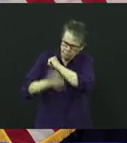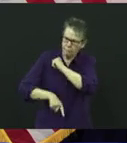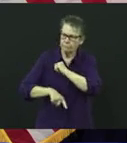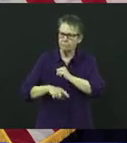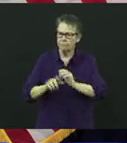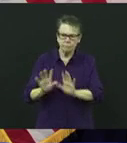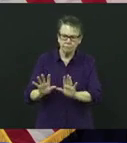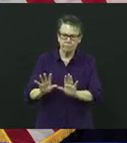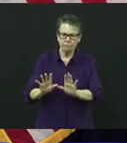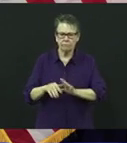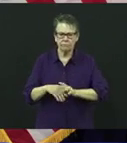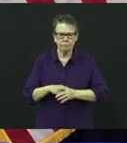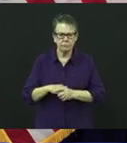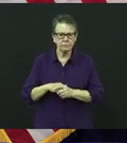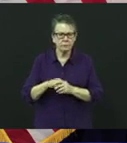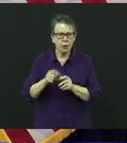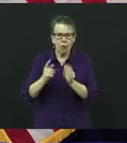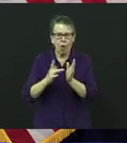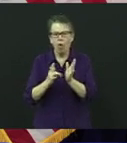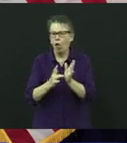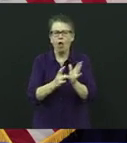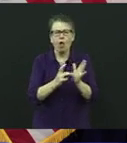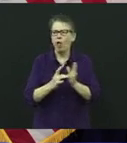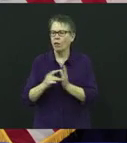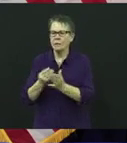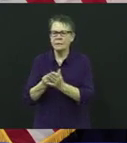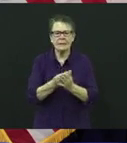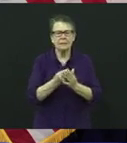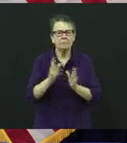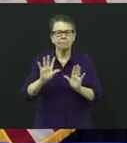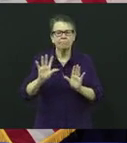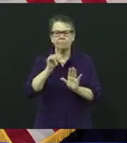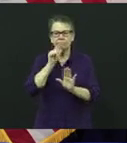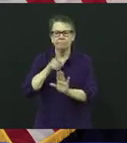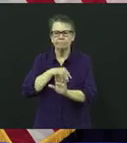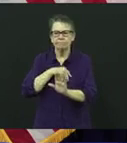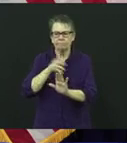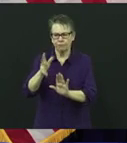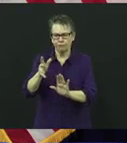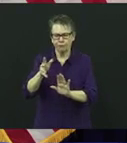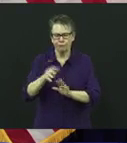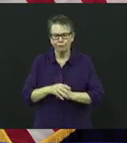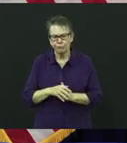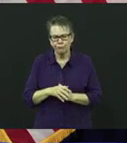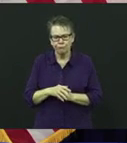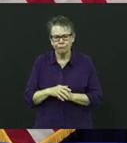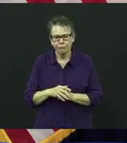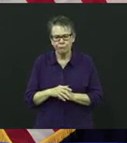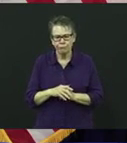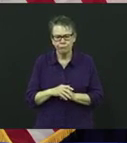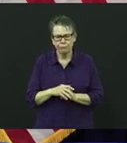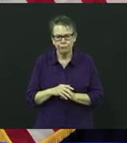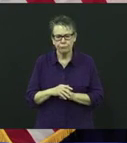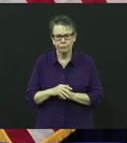their own interests and to justify bad behavior. Secondly, I